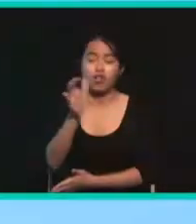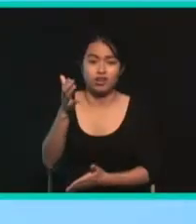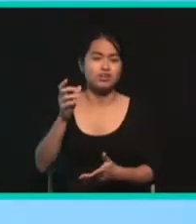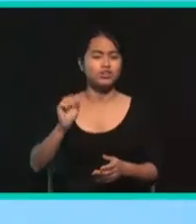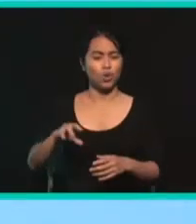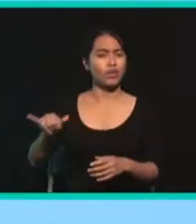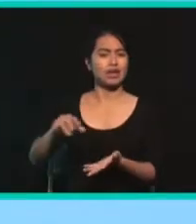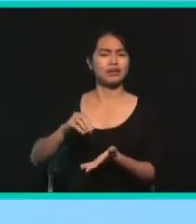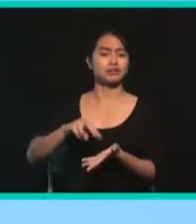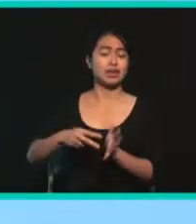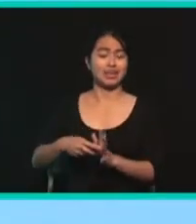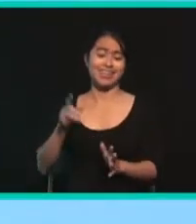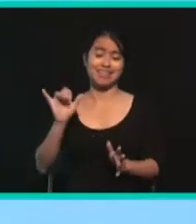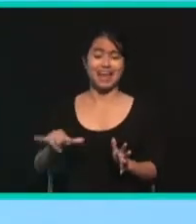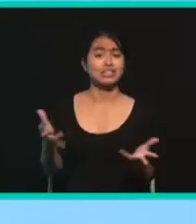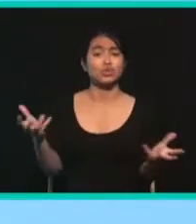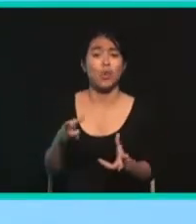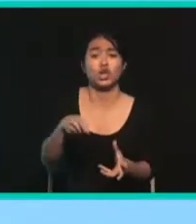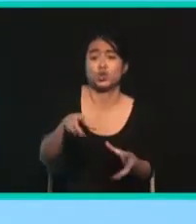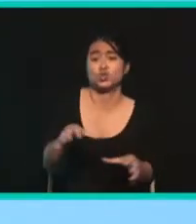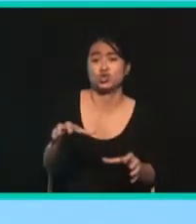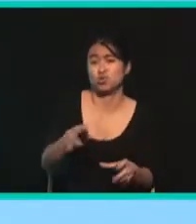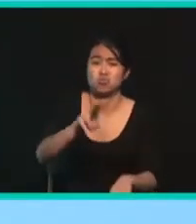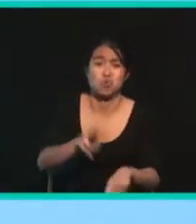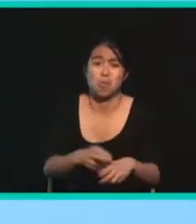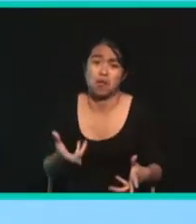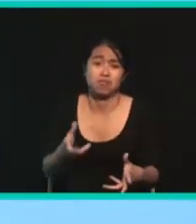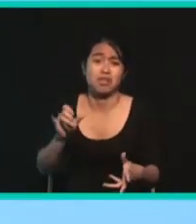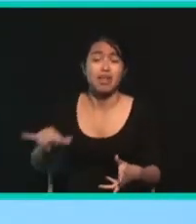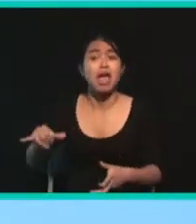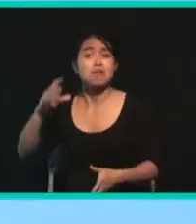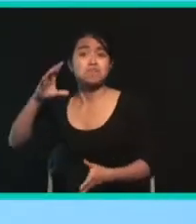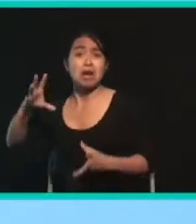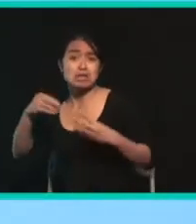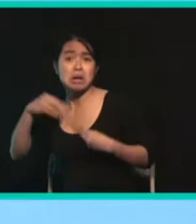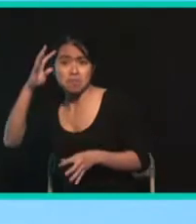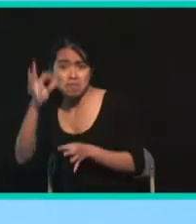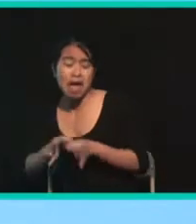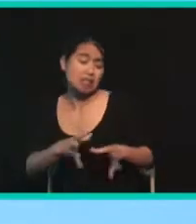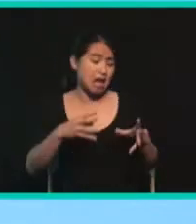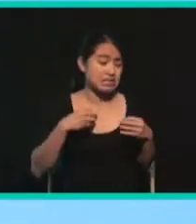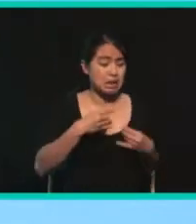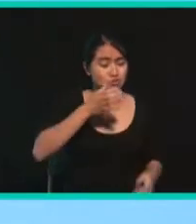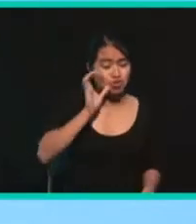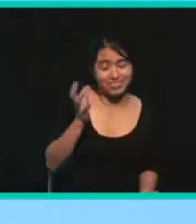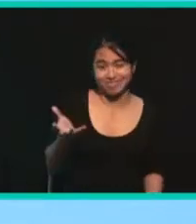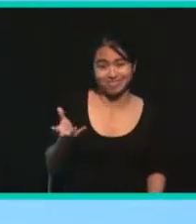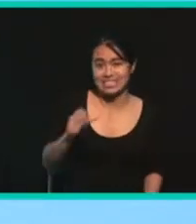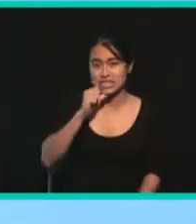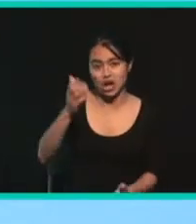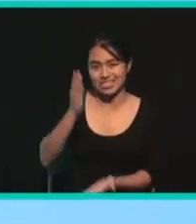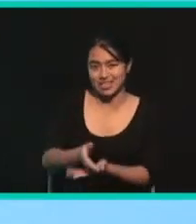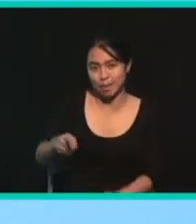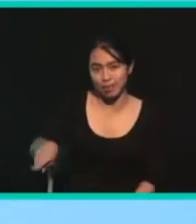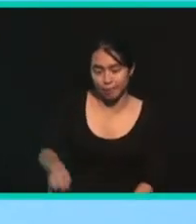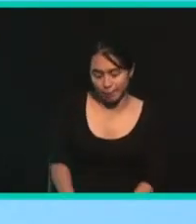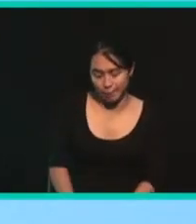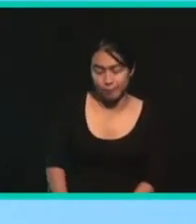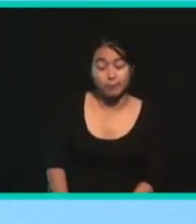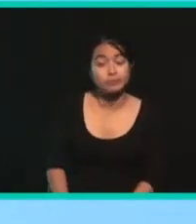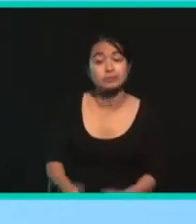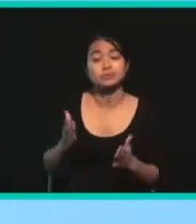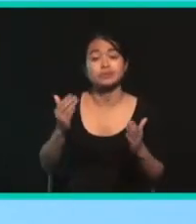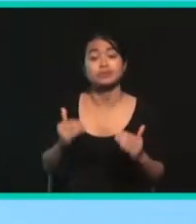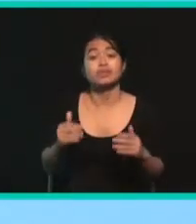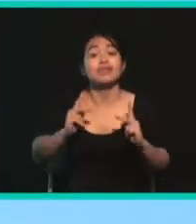assumption, this is just what you do, and if they haven't really accepted the faith, that's not necessarily going to stop them. So we also asked them about